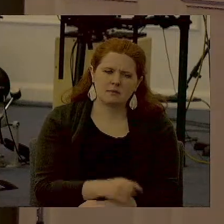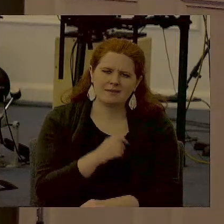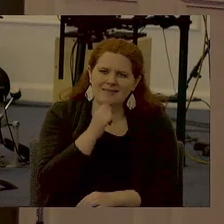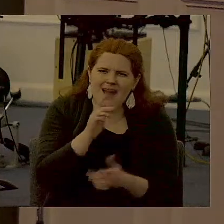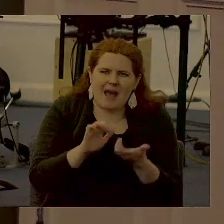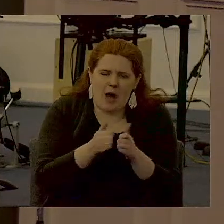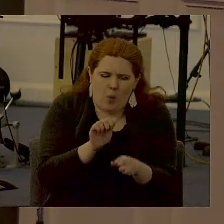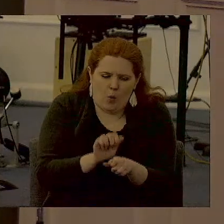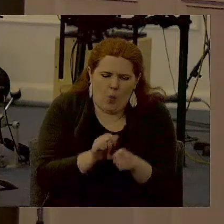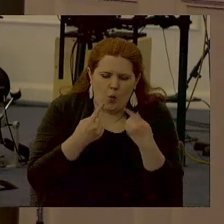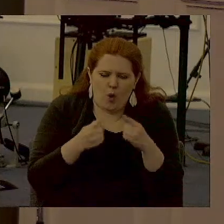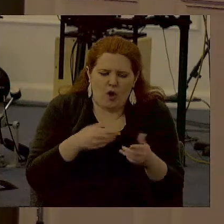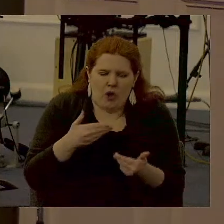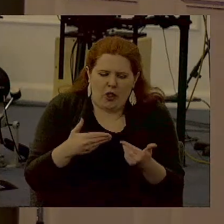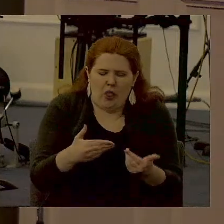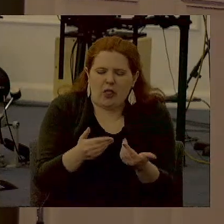work.